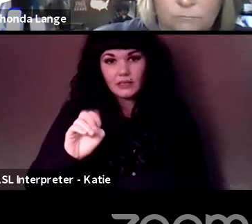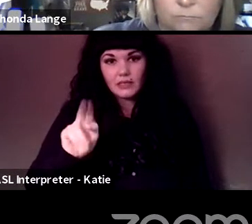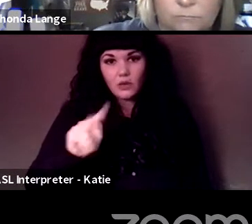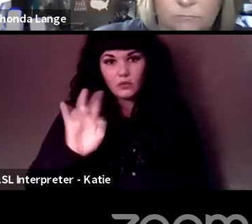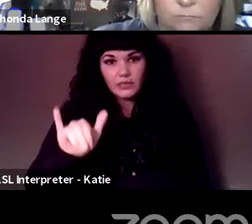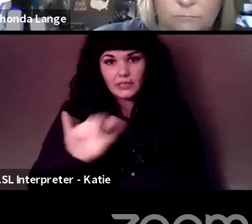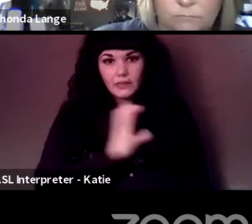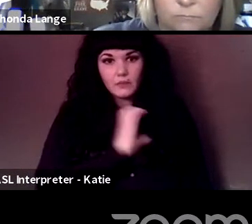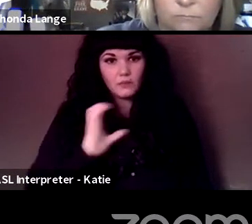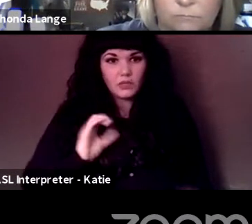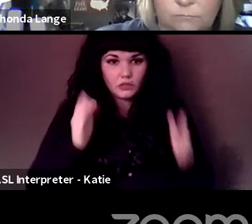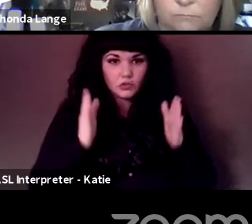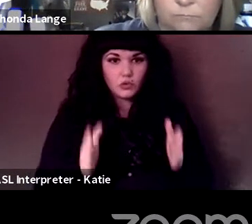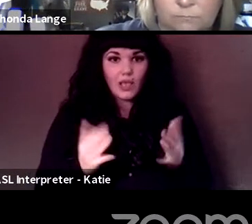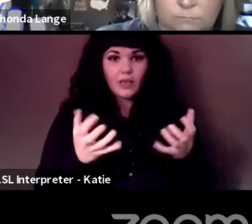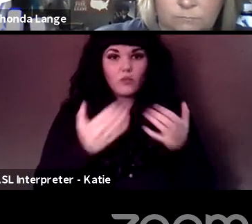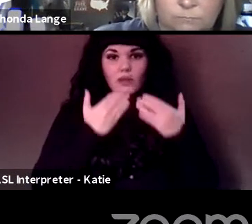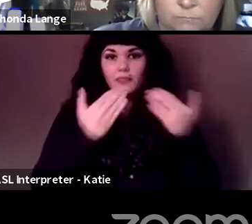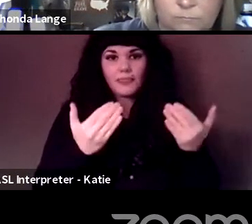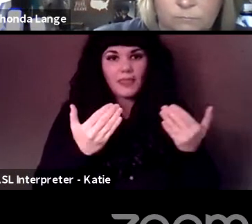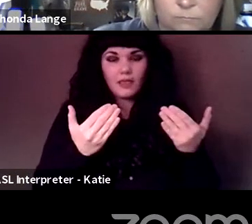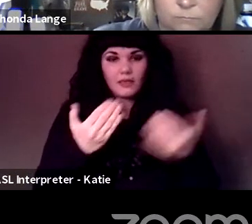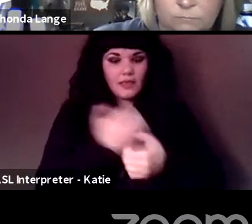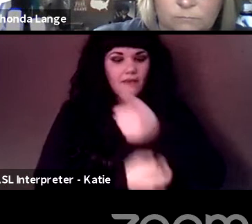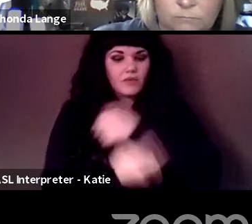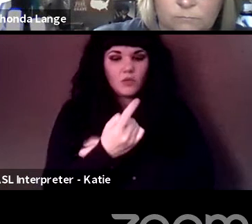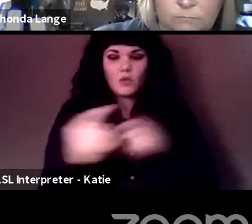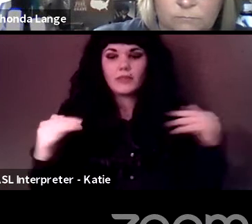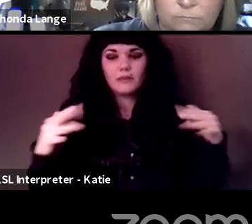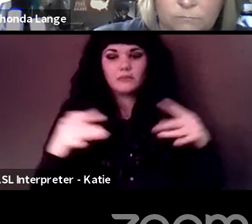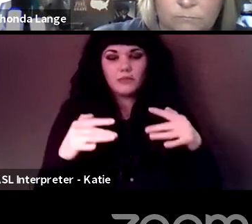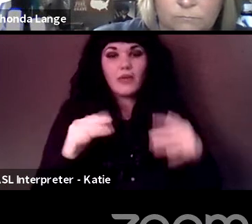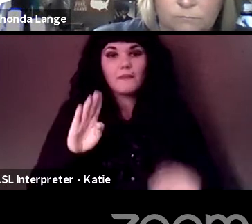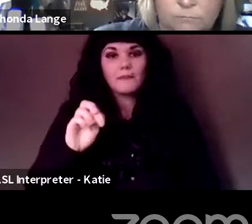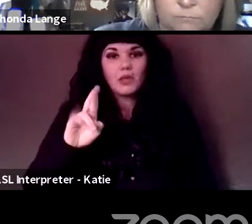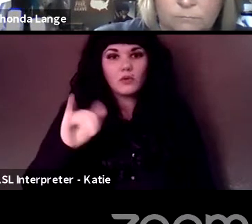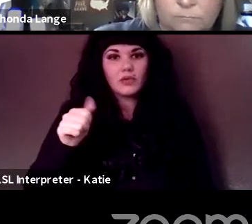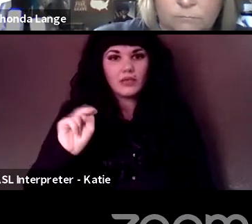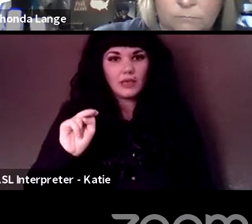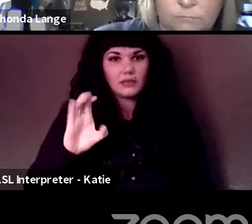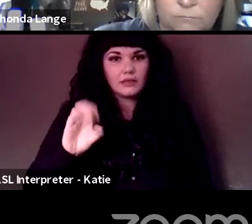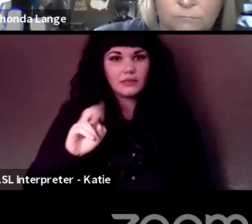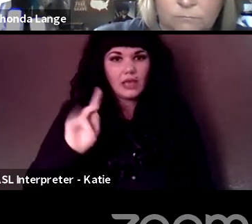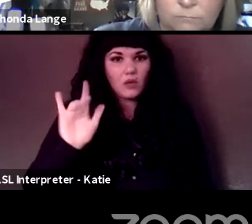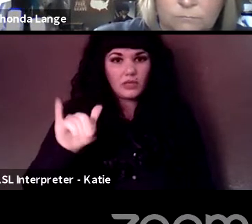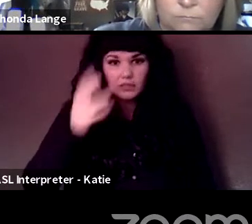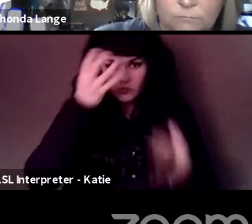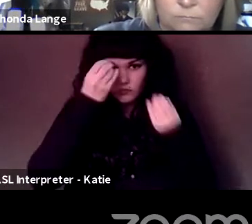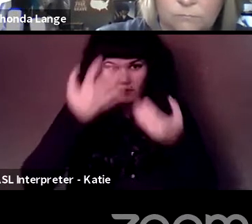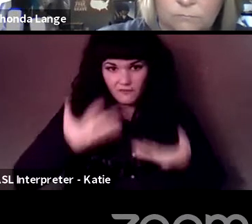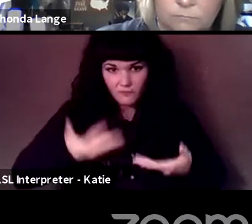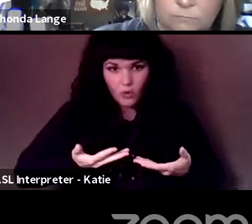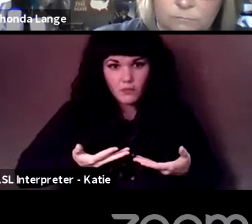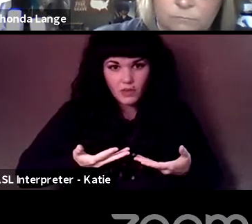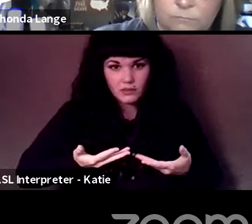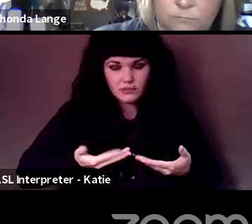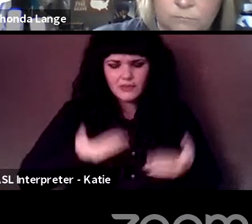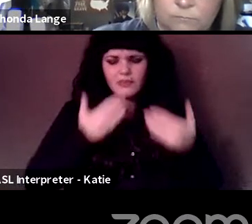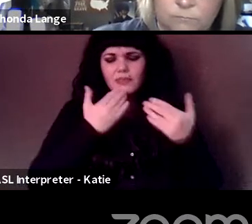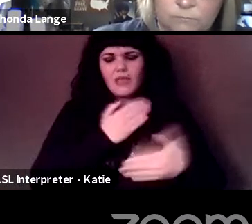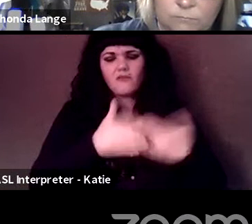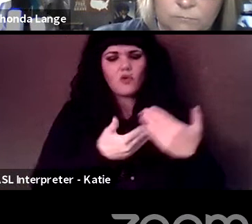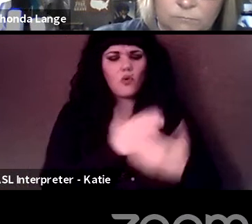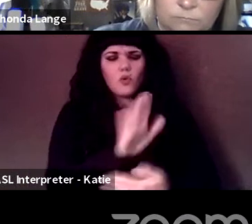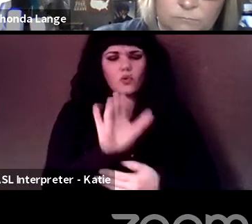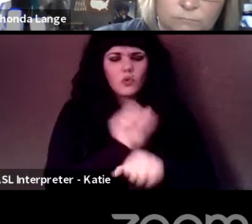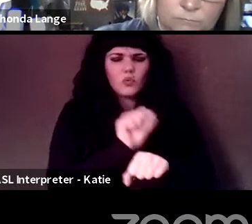the people here who came to Berrien County to inform us. And I'd like to thank you for all of the work that you're doing. It's a tough